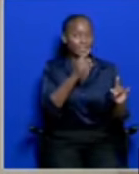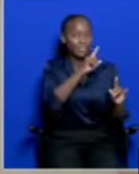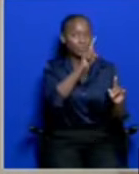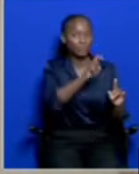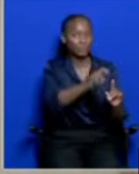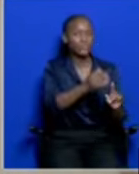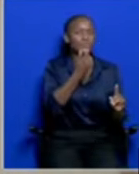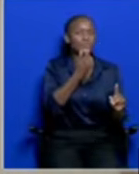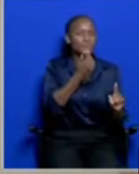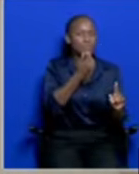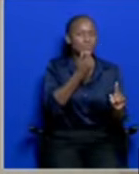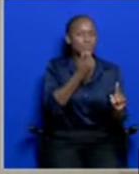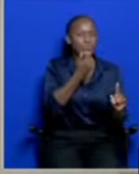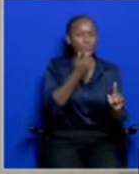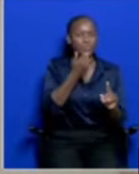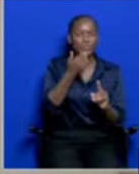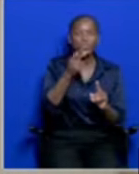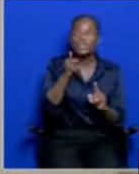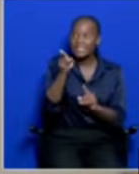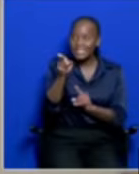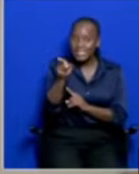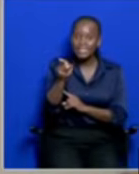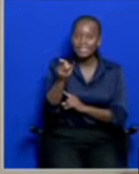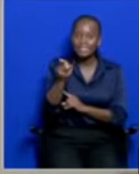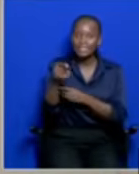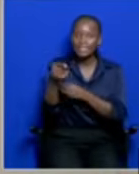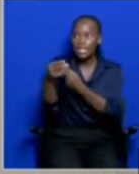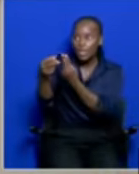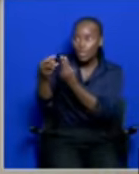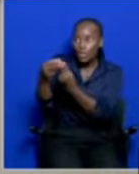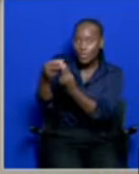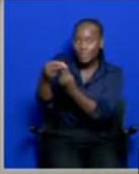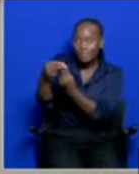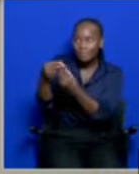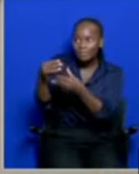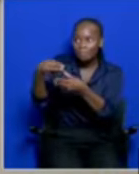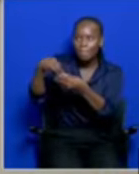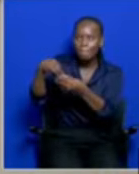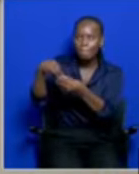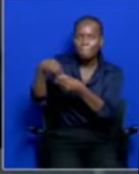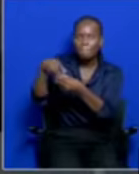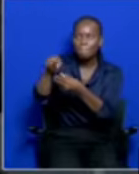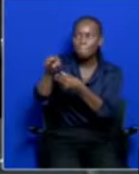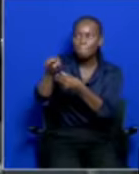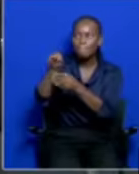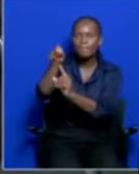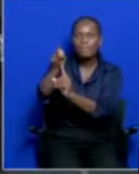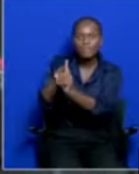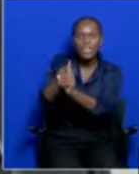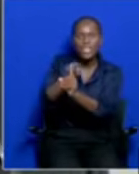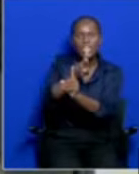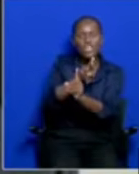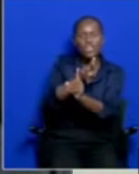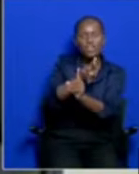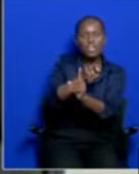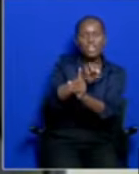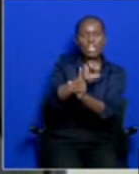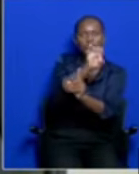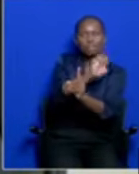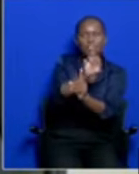Integrity and Standards Unit what role does Mr. Henny Erasmus play? He is the commander of